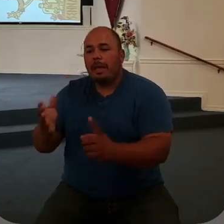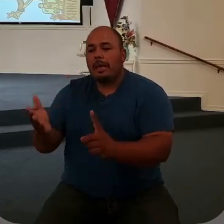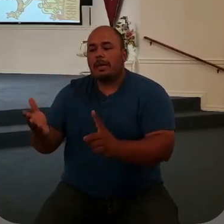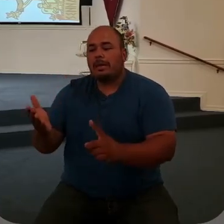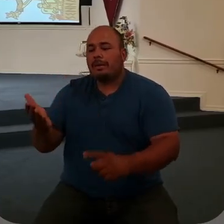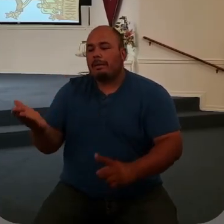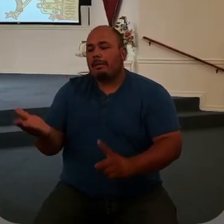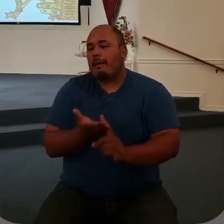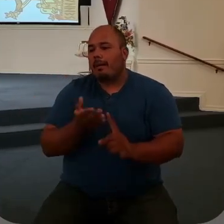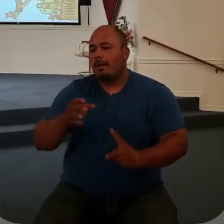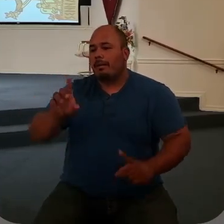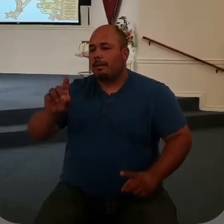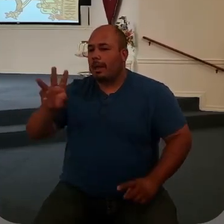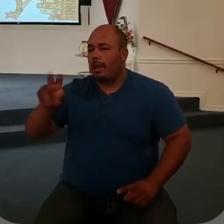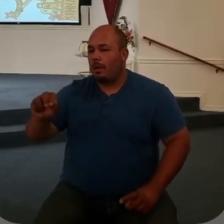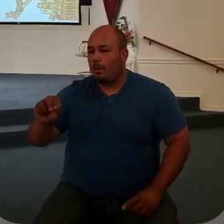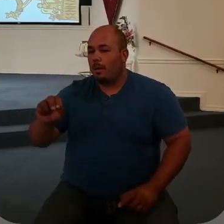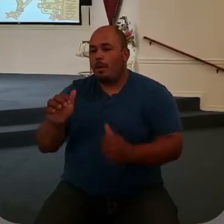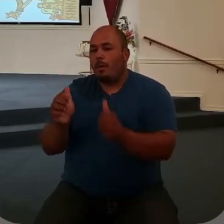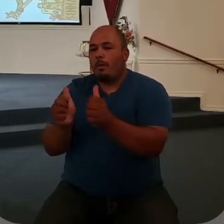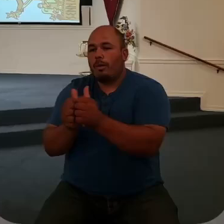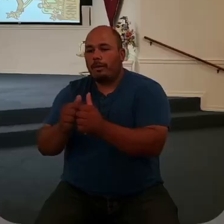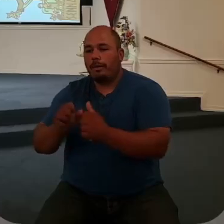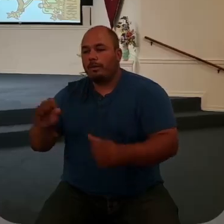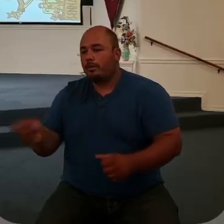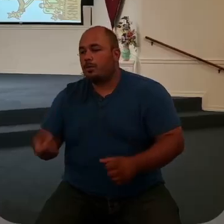own sons killed him.